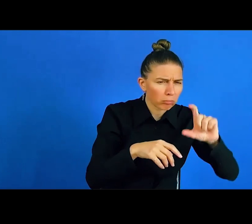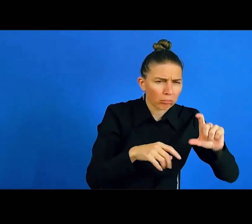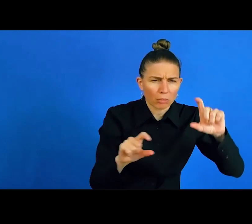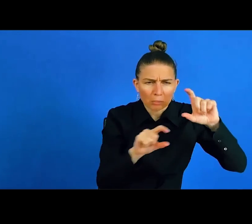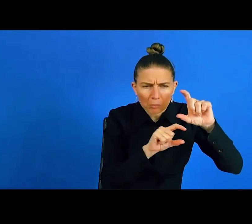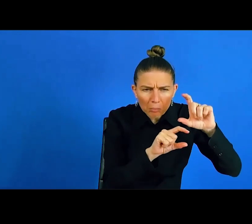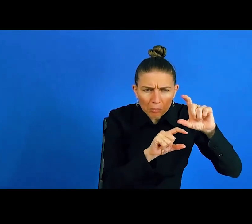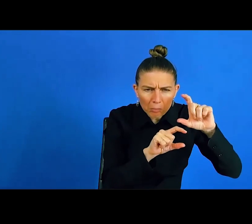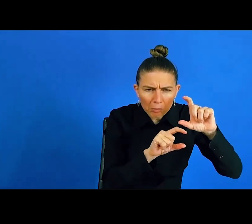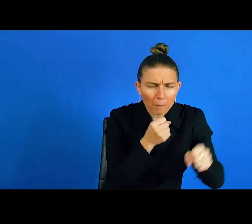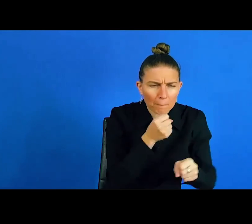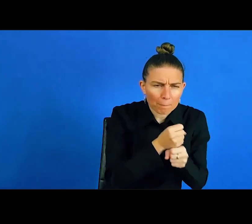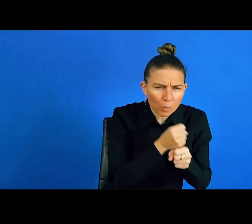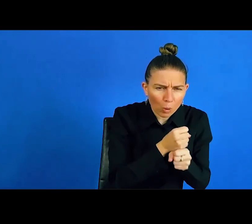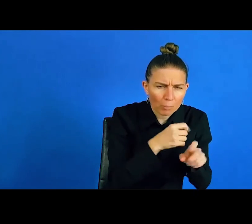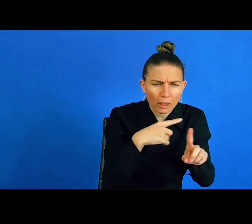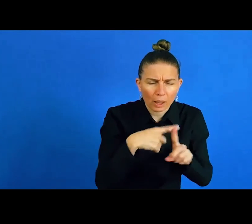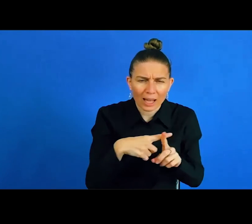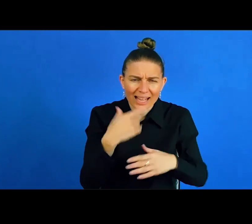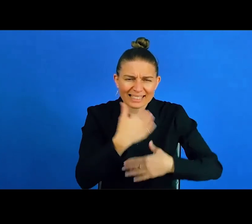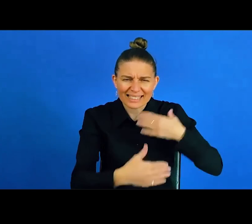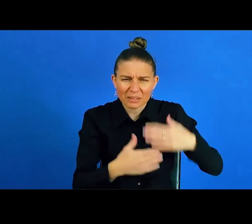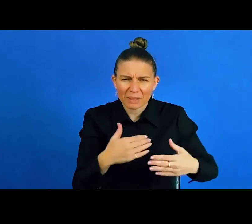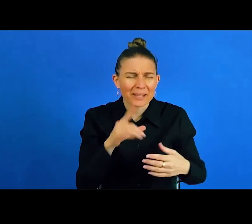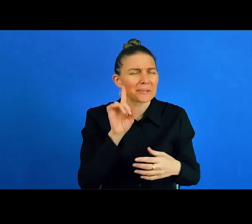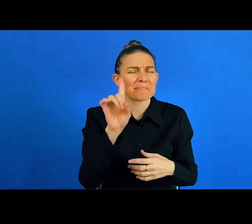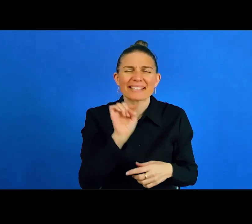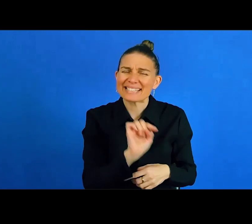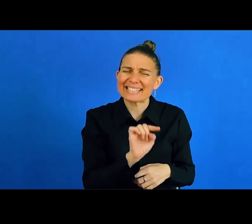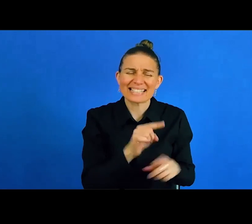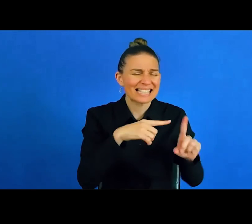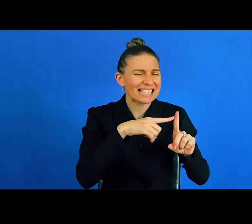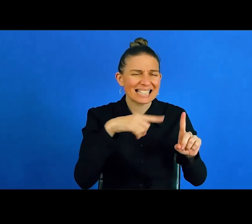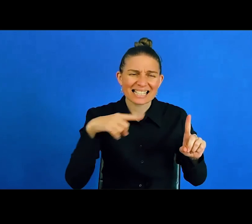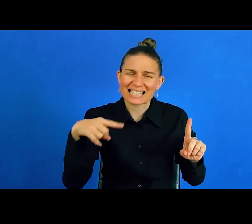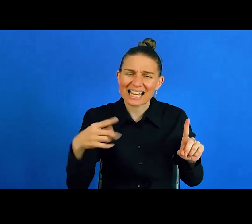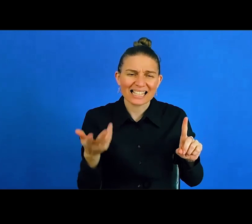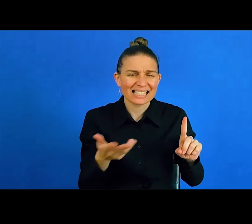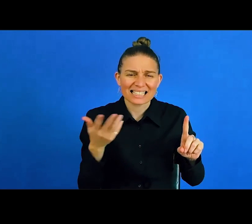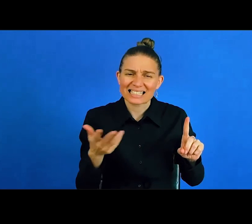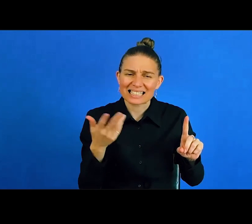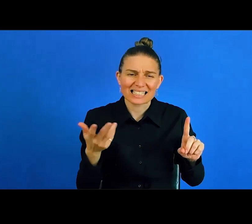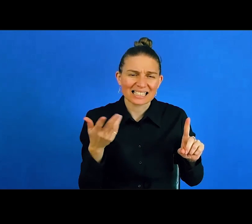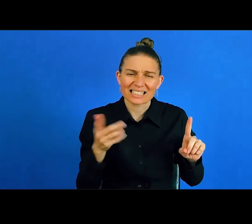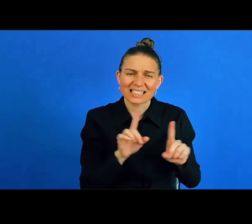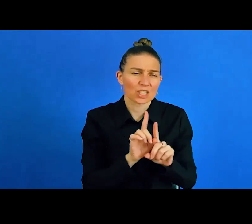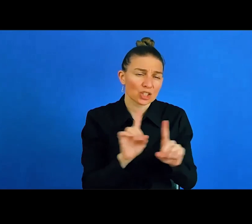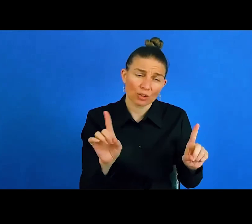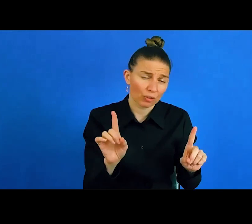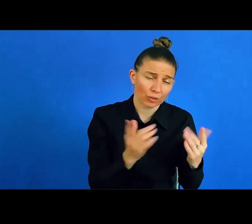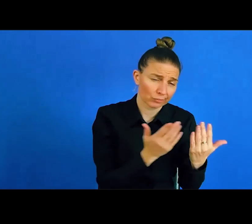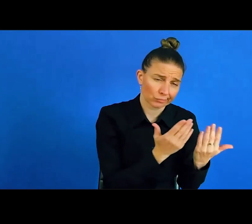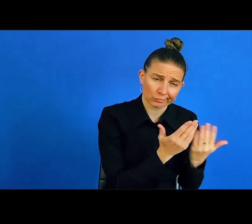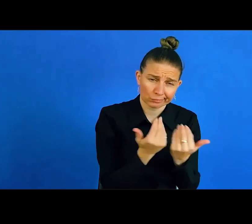employment. And however, the data are not more often than not, they are not disaggregated by